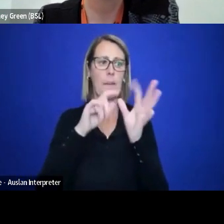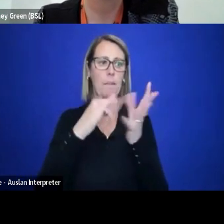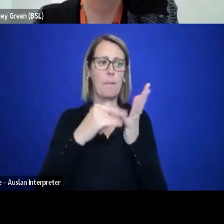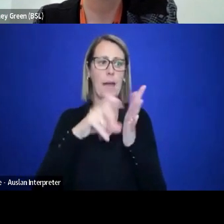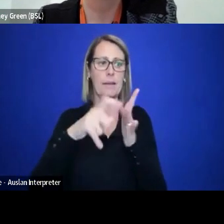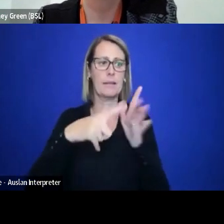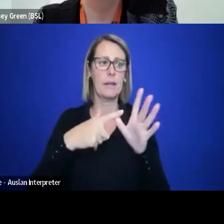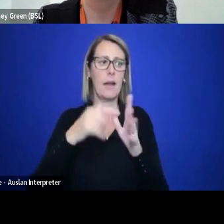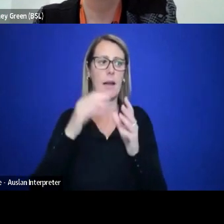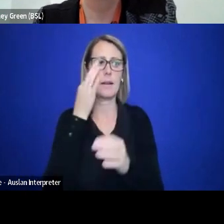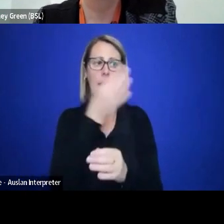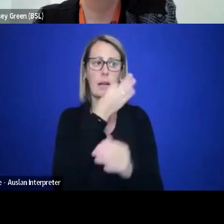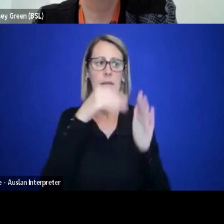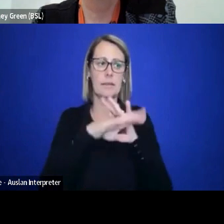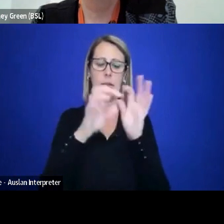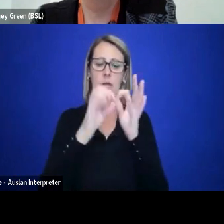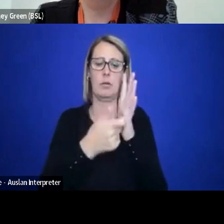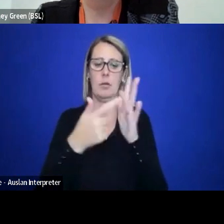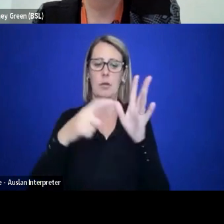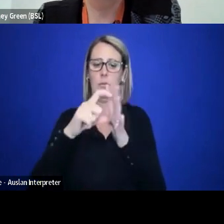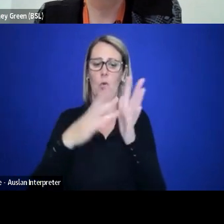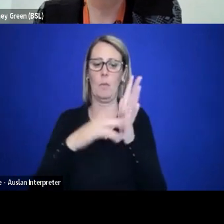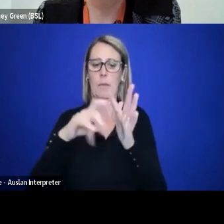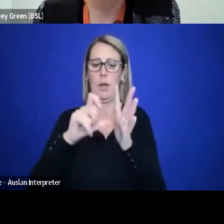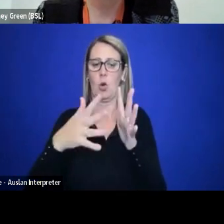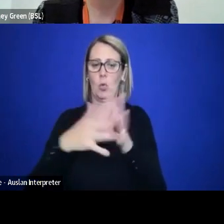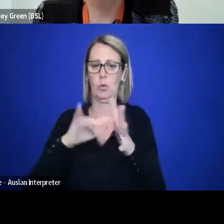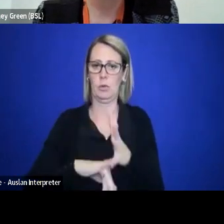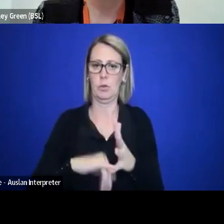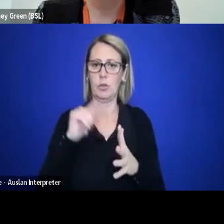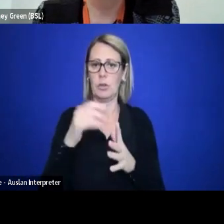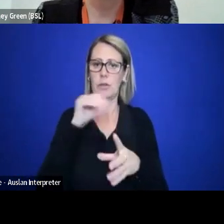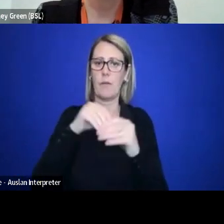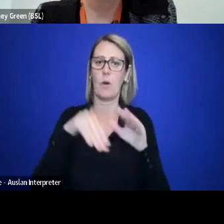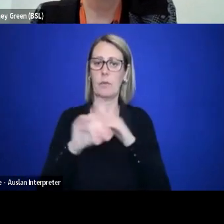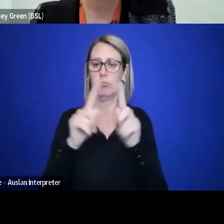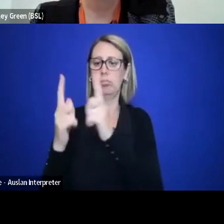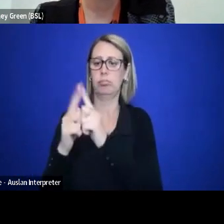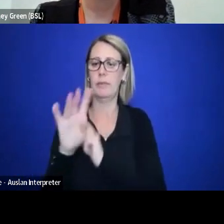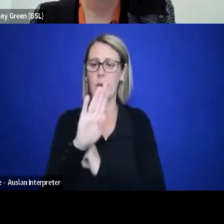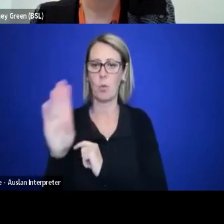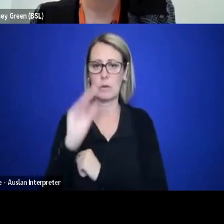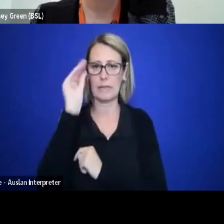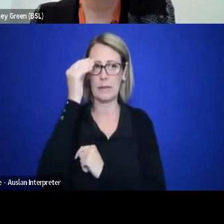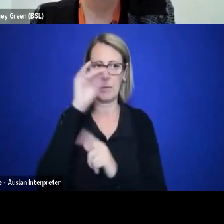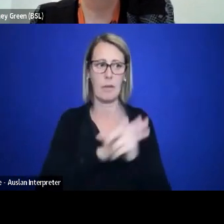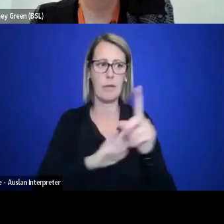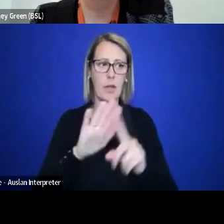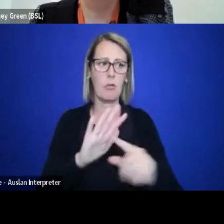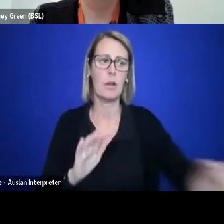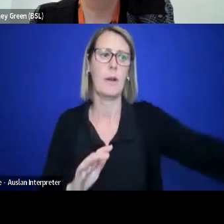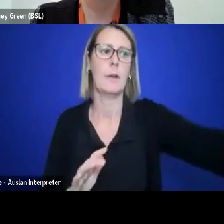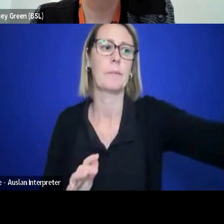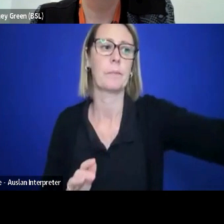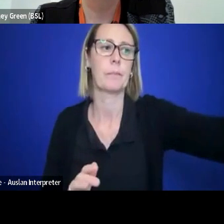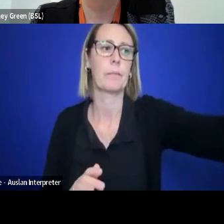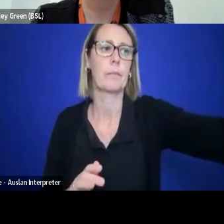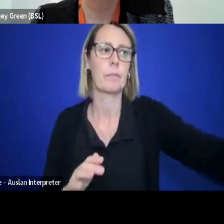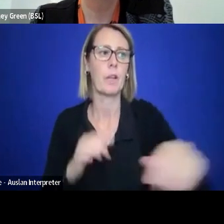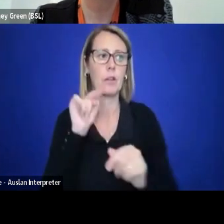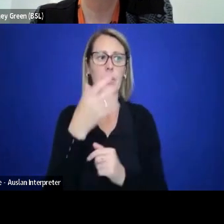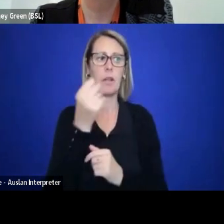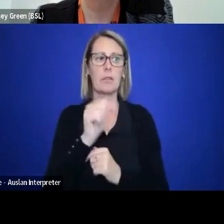Community Services in Broadmeadows. She serves on several boards and committees in the region, with roles on the board